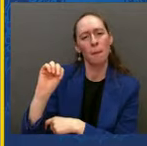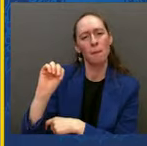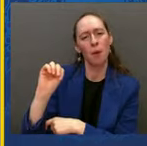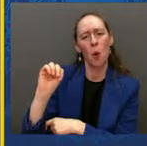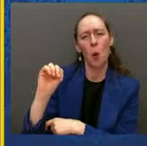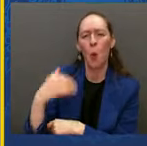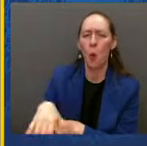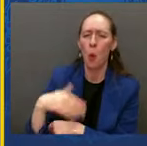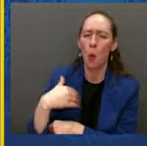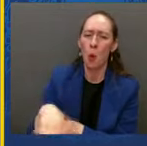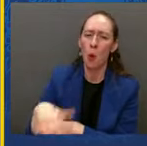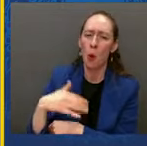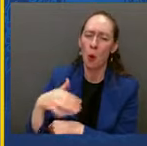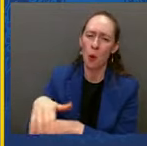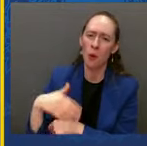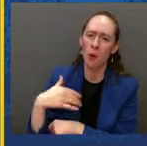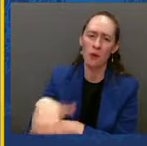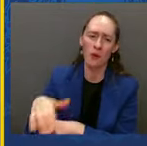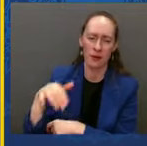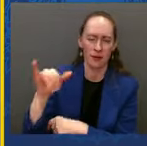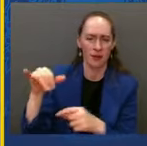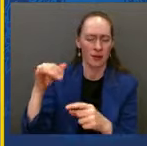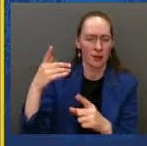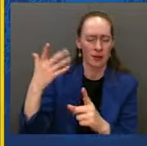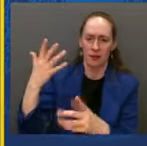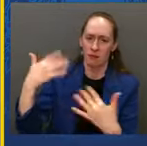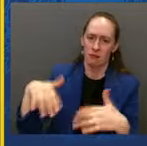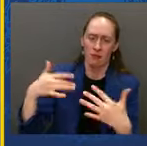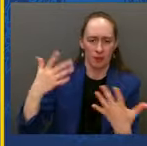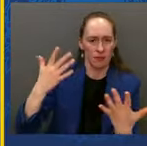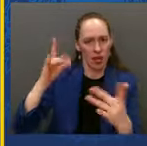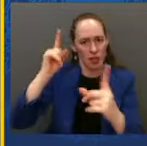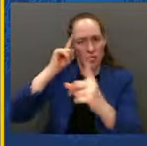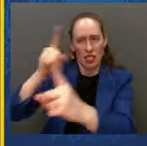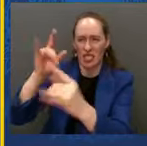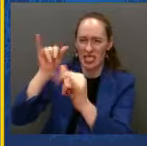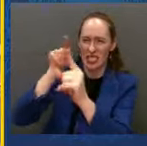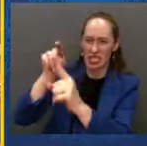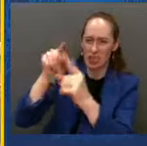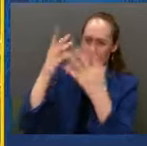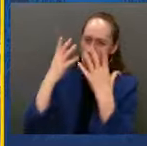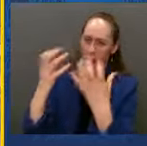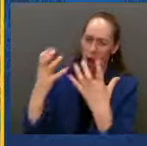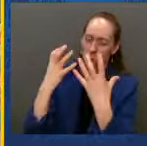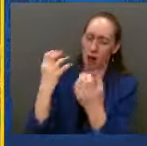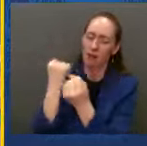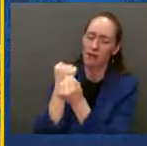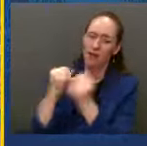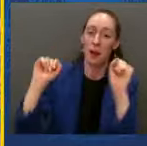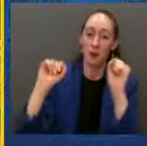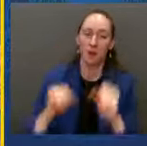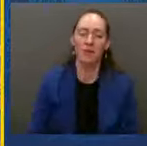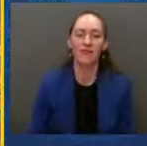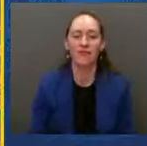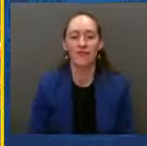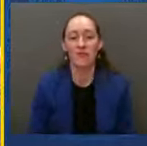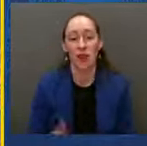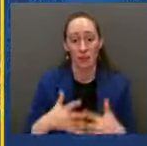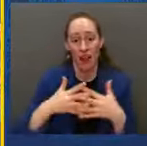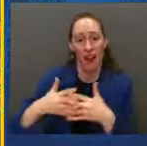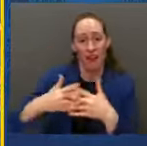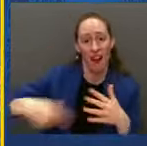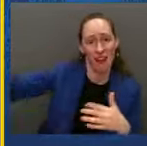higher aspiration than freedom. Americans know that, and you know it. And all that we do